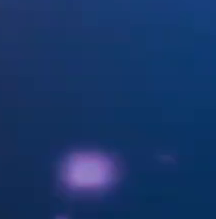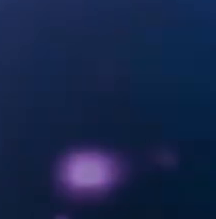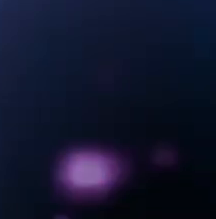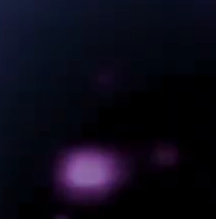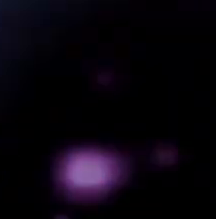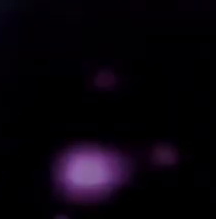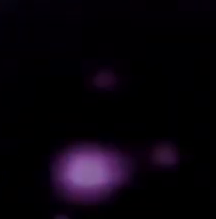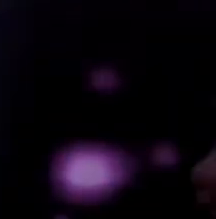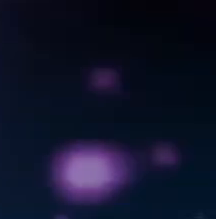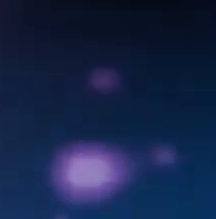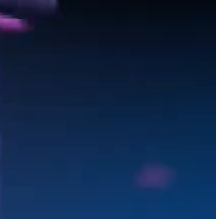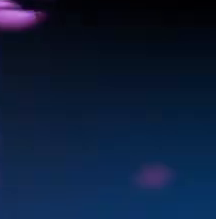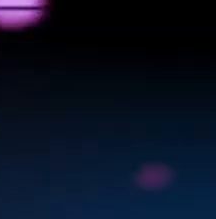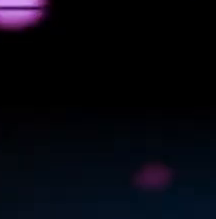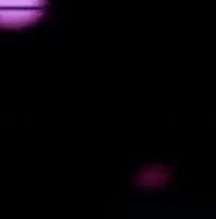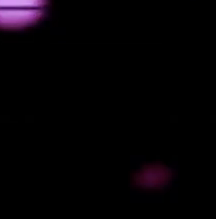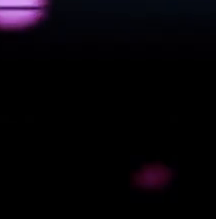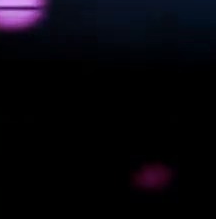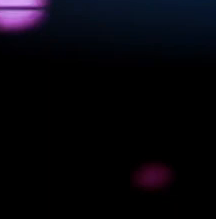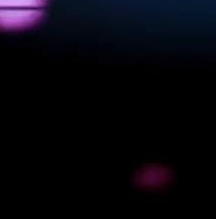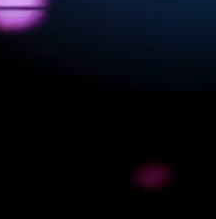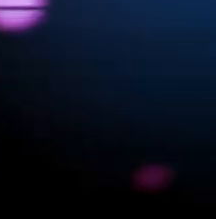from famine and